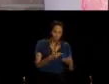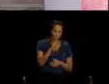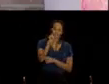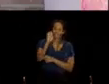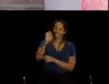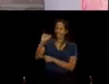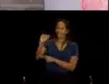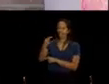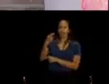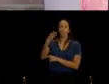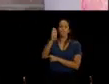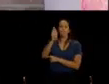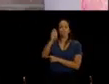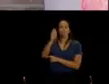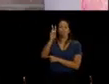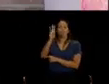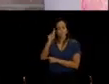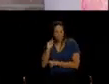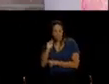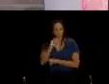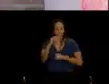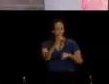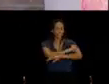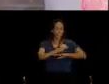Brown to the stage.